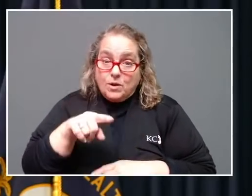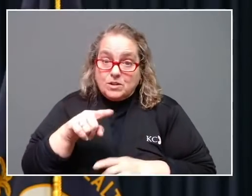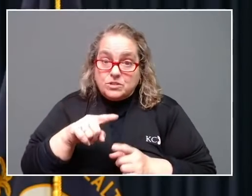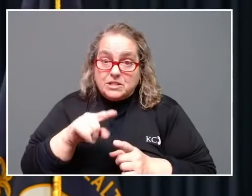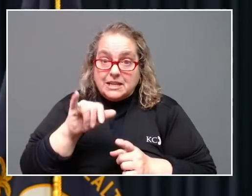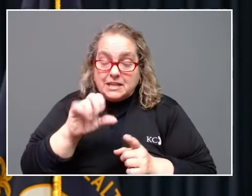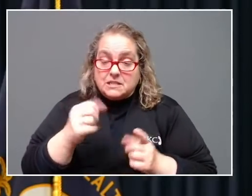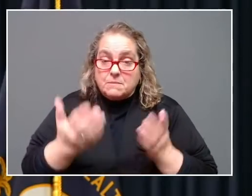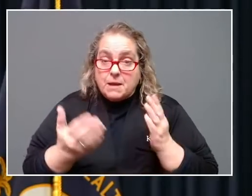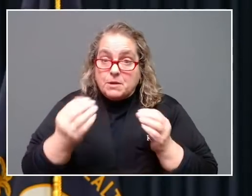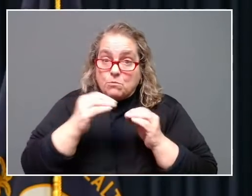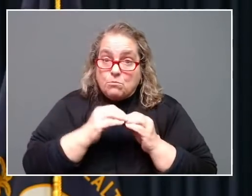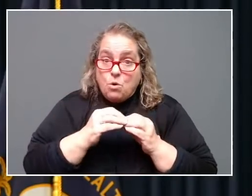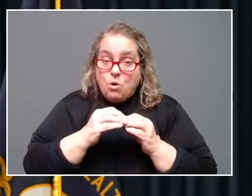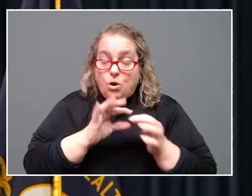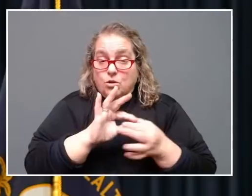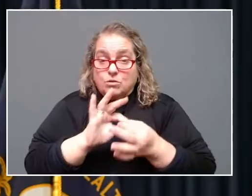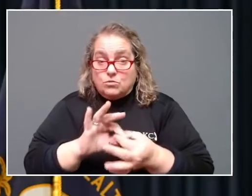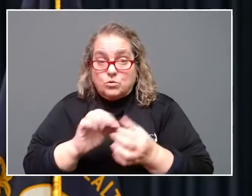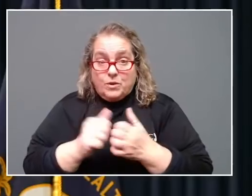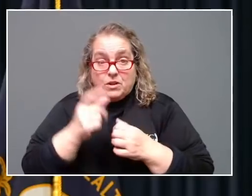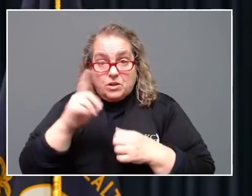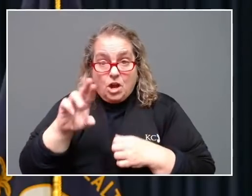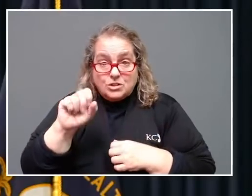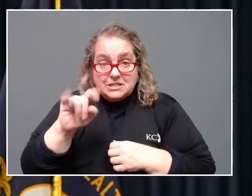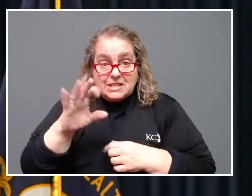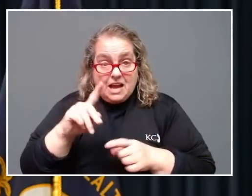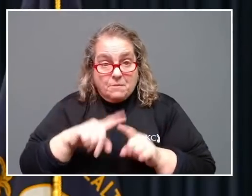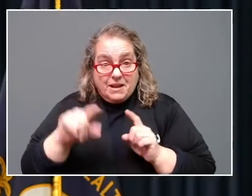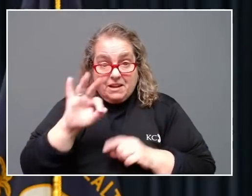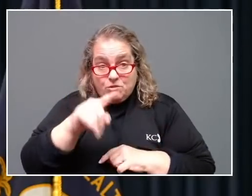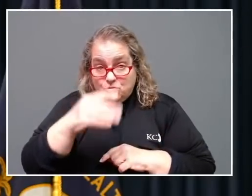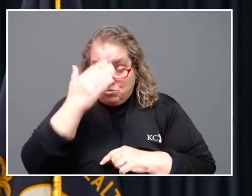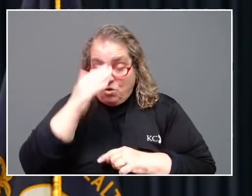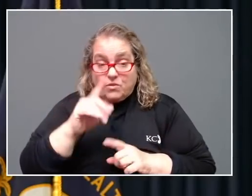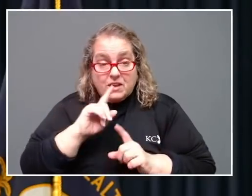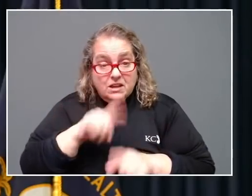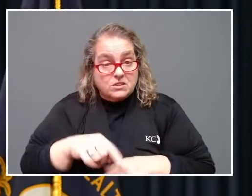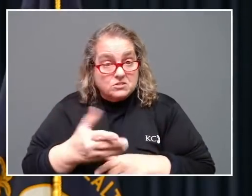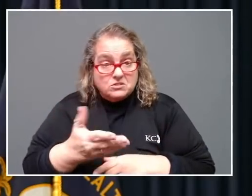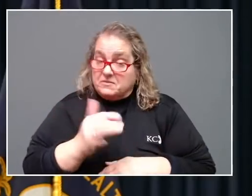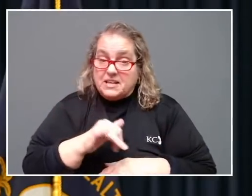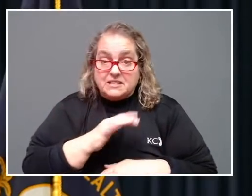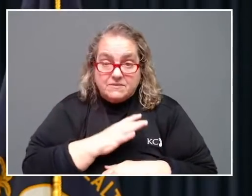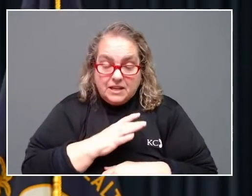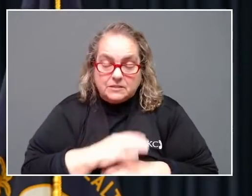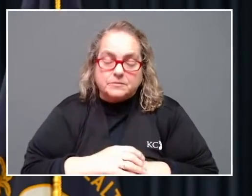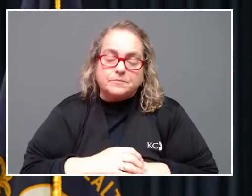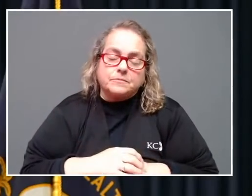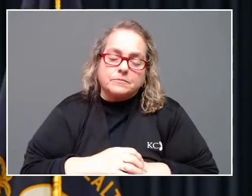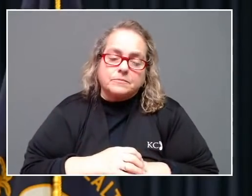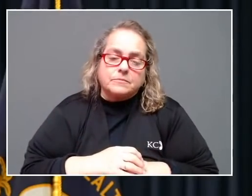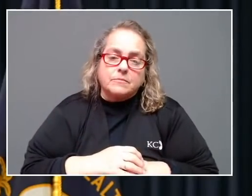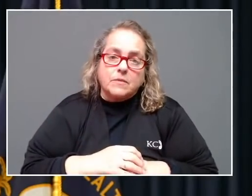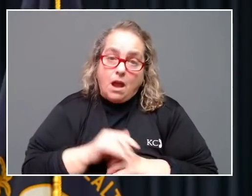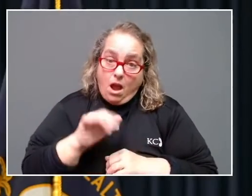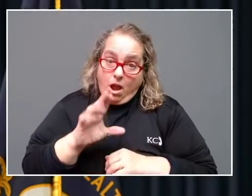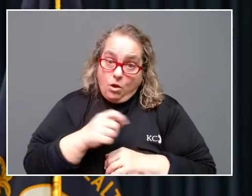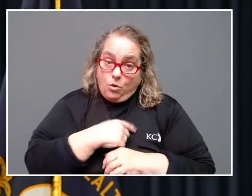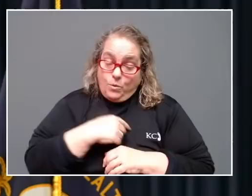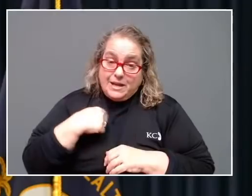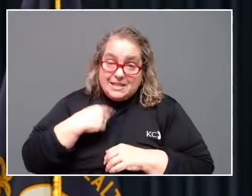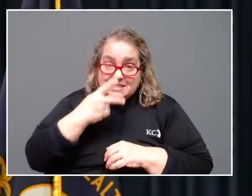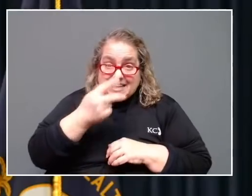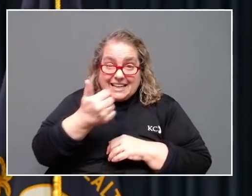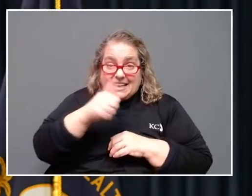more oriented towards Dr. Stack, but if you know the answer, that's fine. Are we seeing any cases